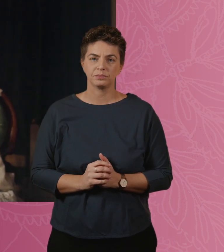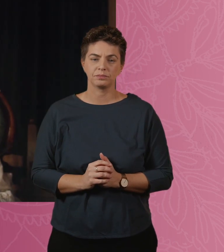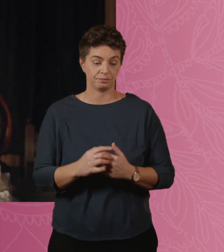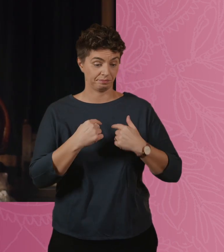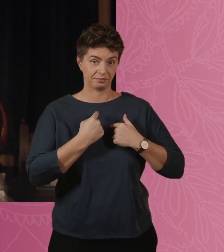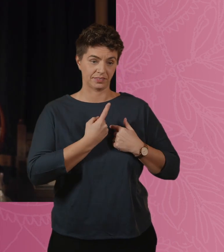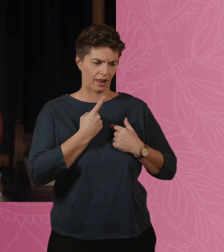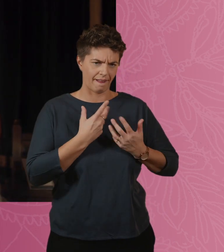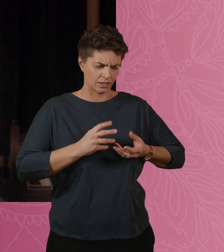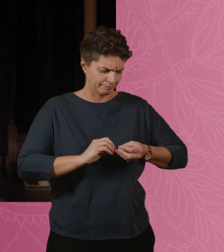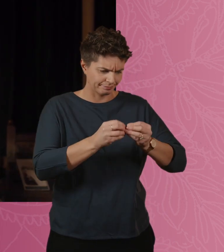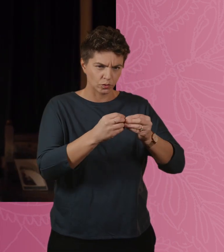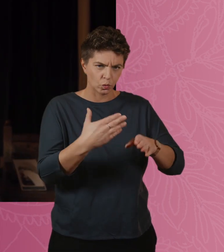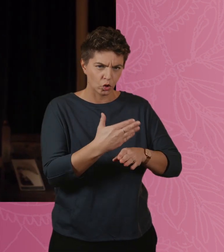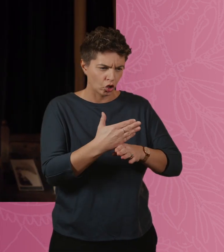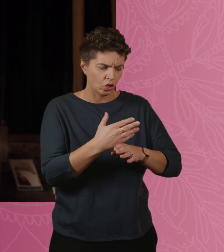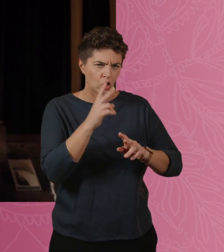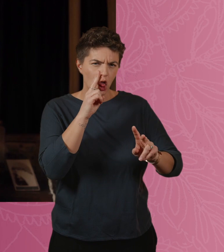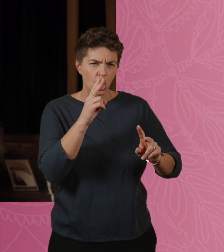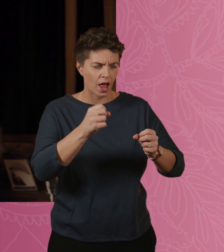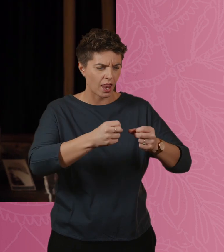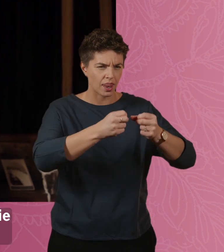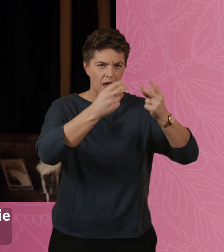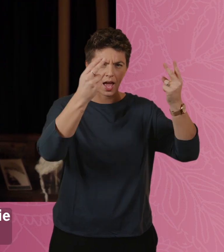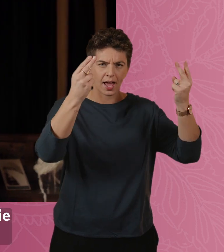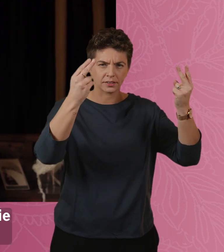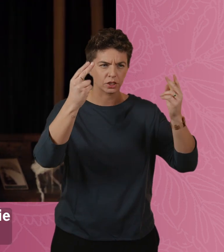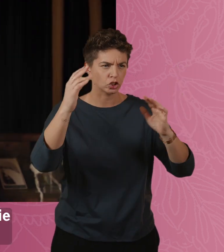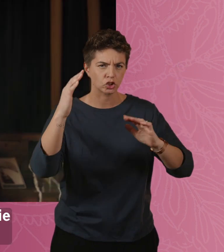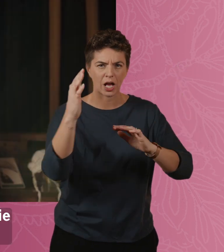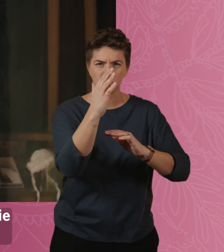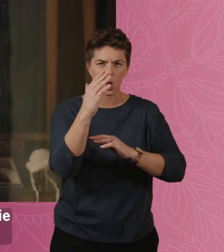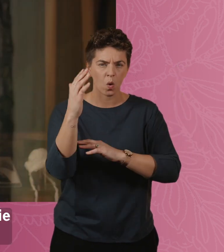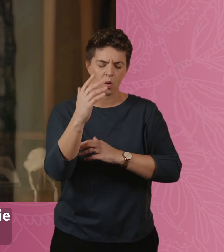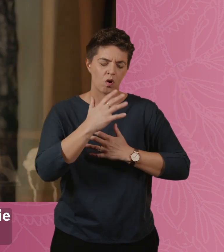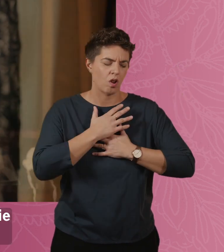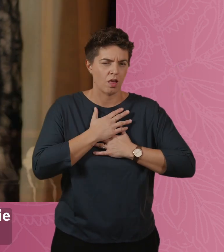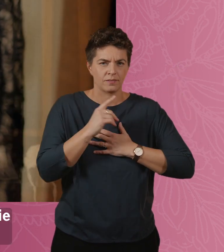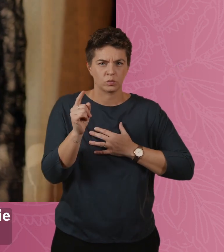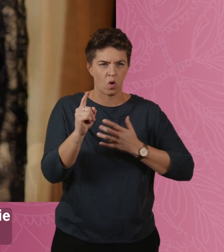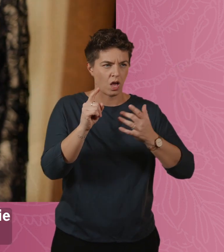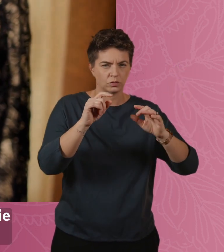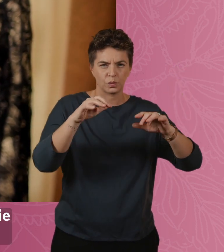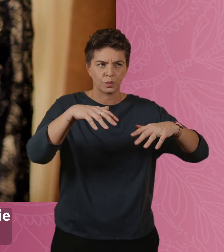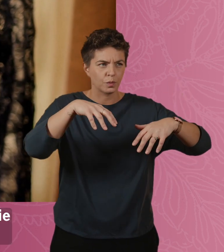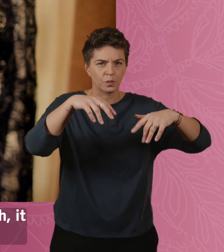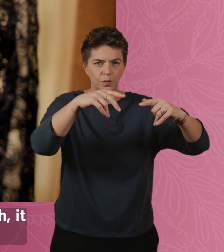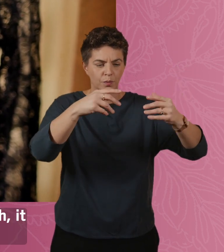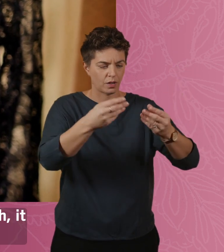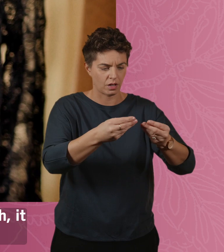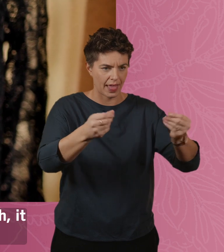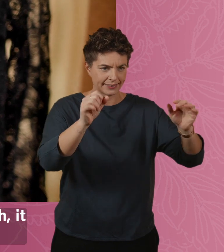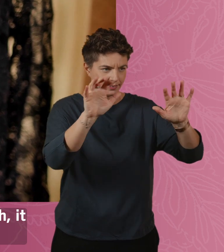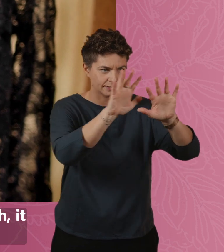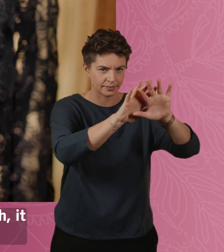I make a lot of work with, that looks at light and shadow, and so I really loved the kind of eerie transparency of lace and